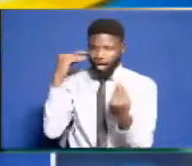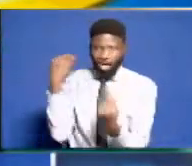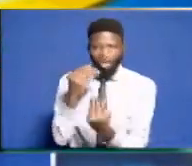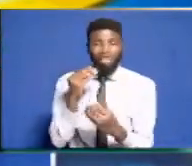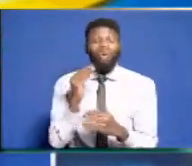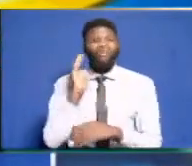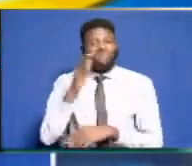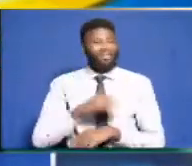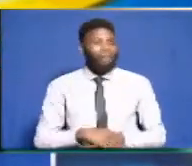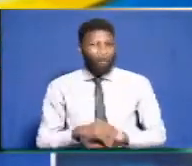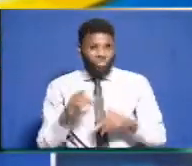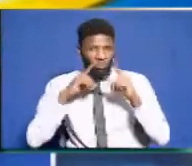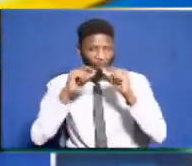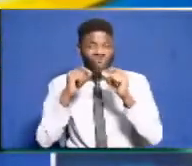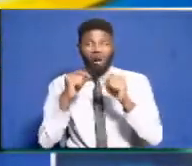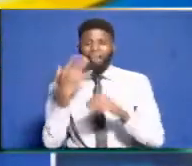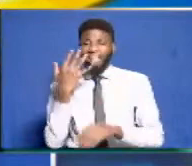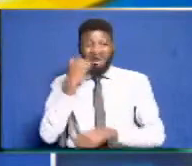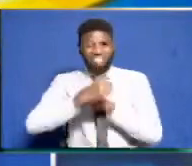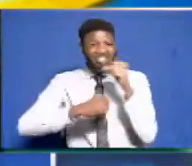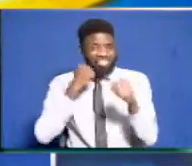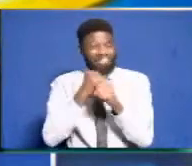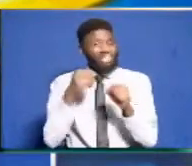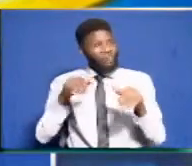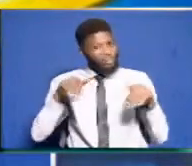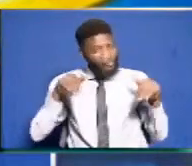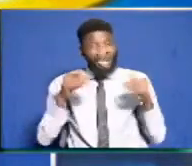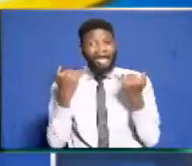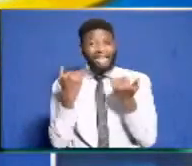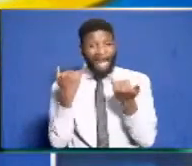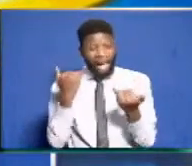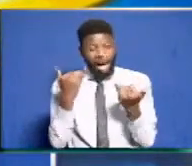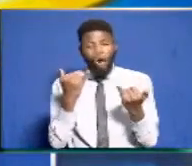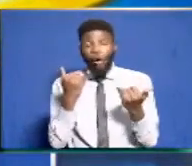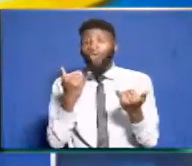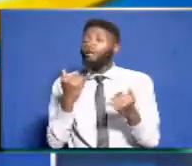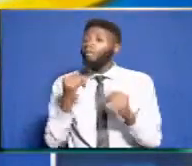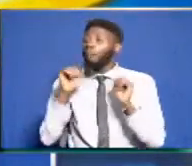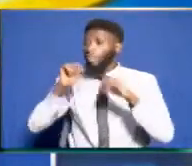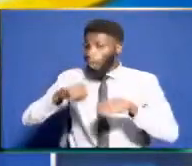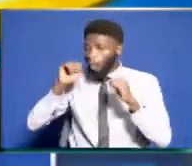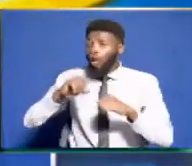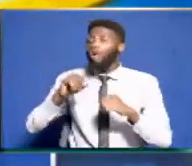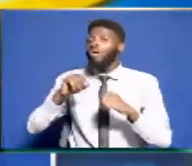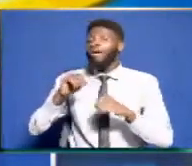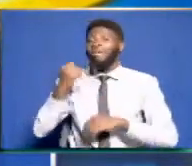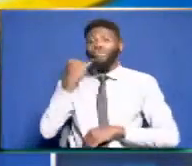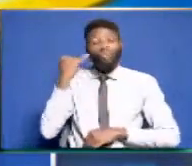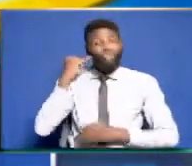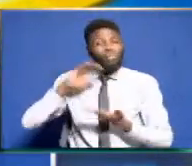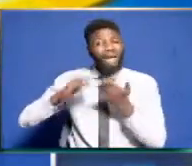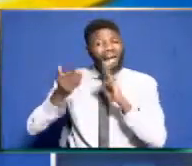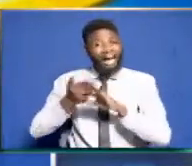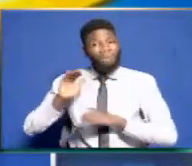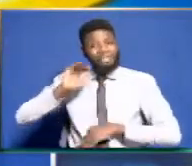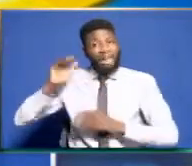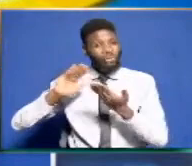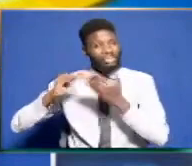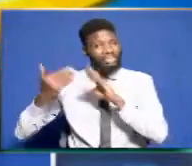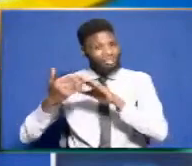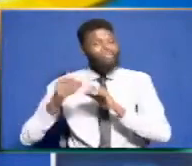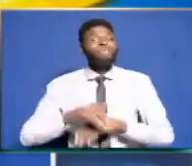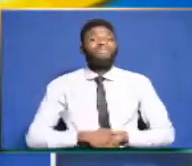of waiting, the dream of making Nakuru a city has now come to fruition. The new status, the governor said, would open up the town to